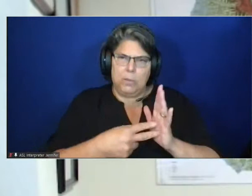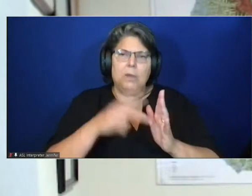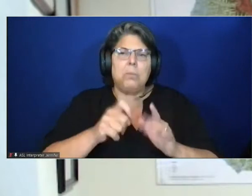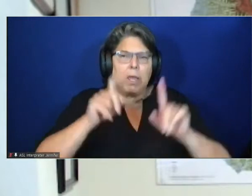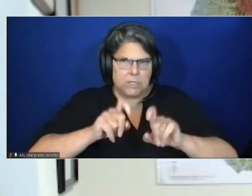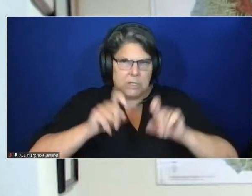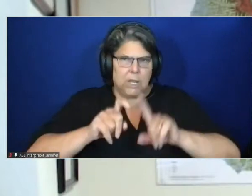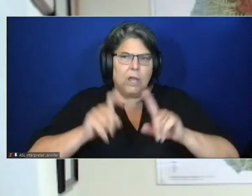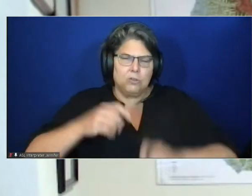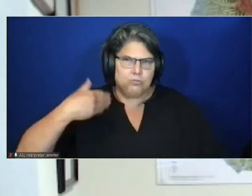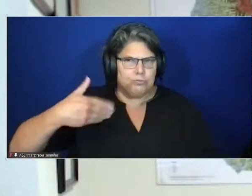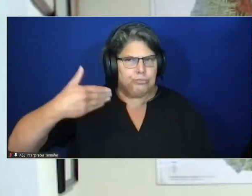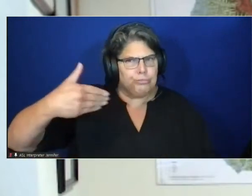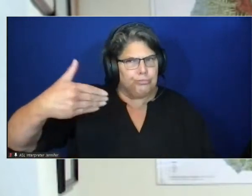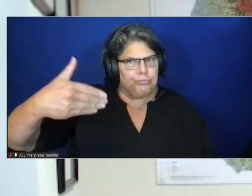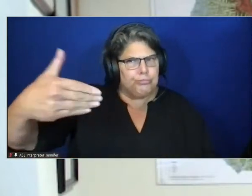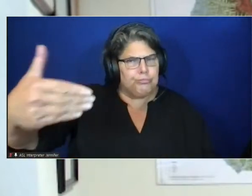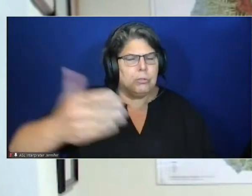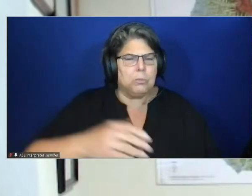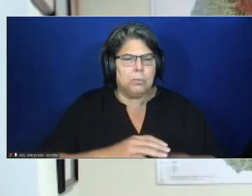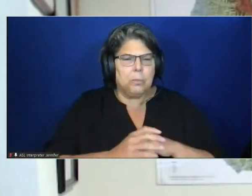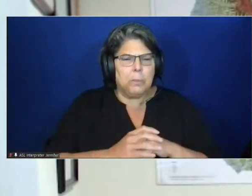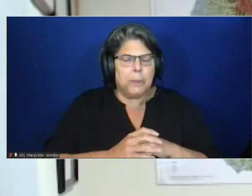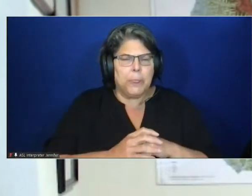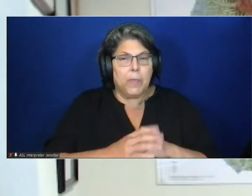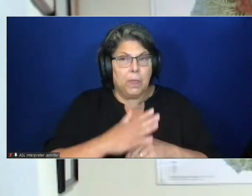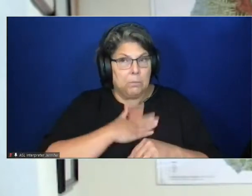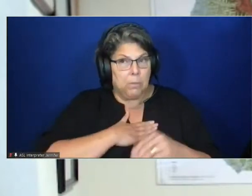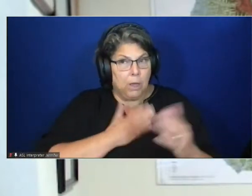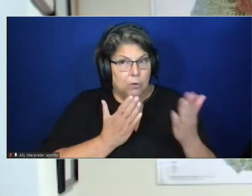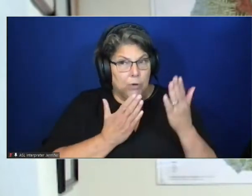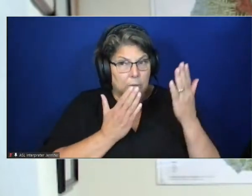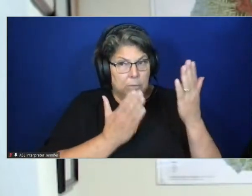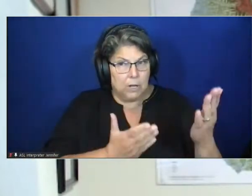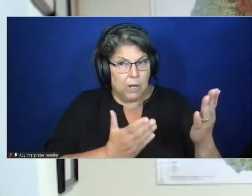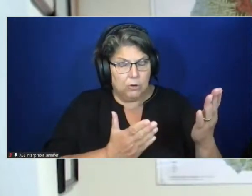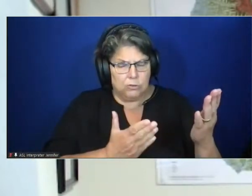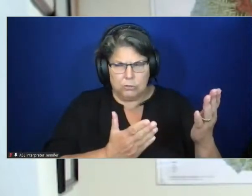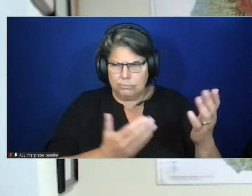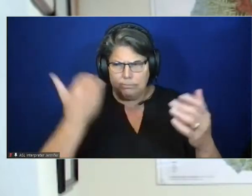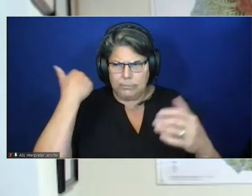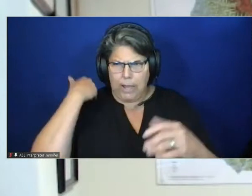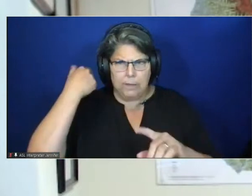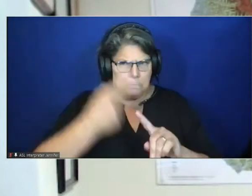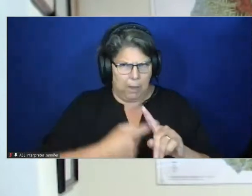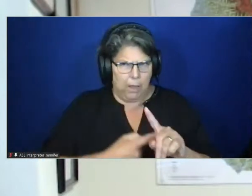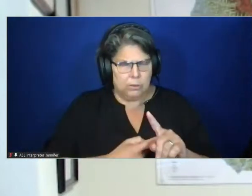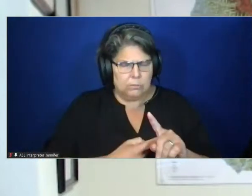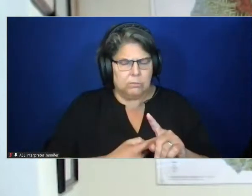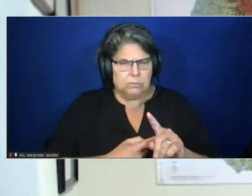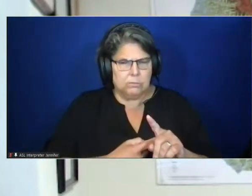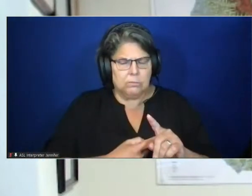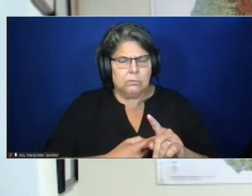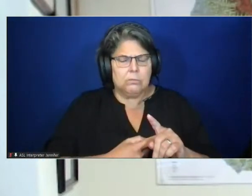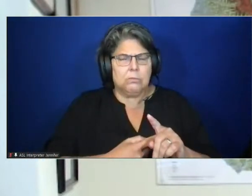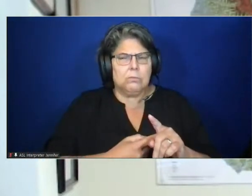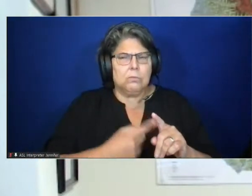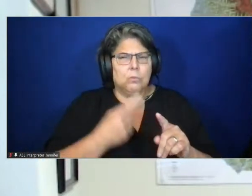basis. The recommendation I made last month was for